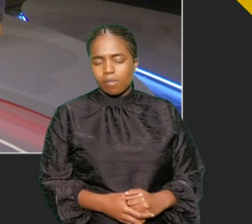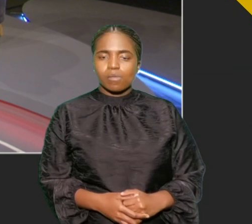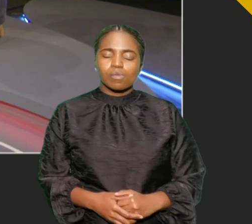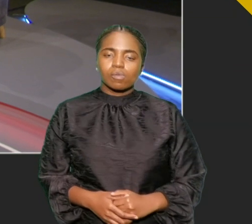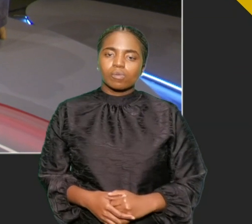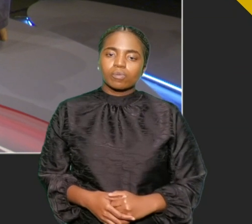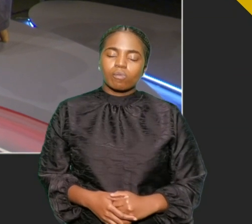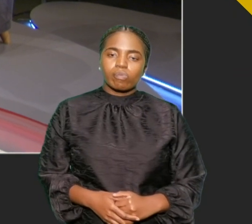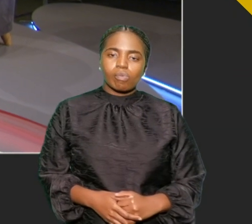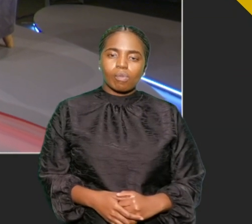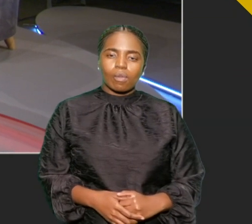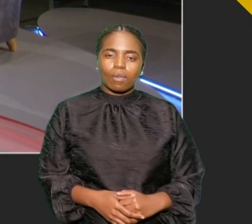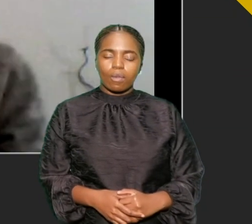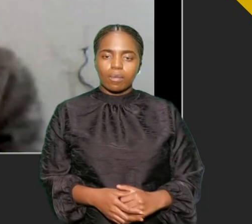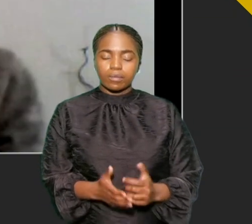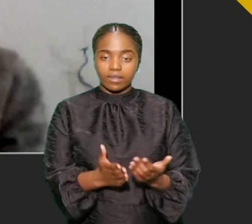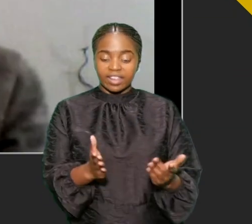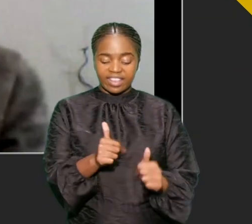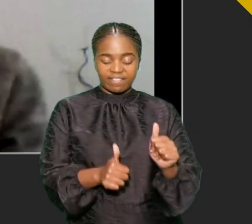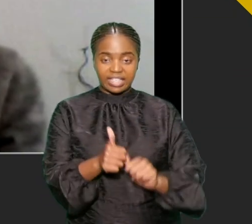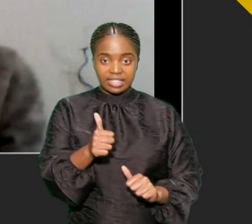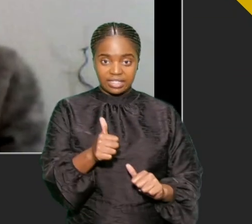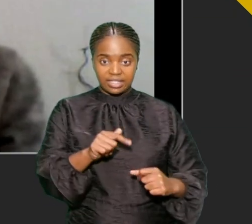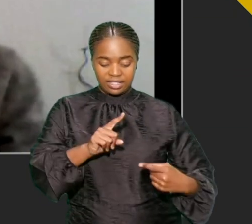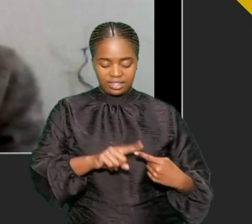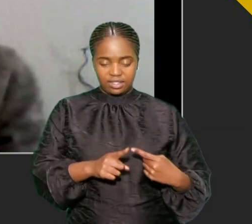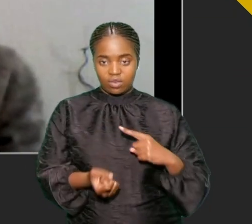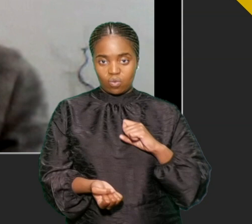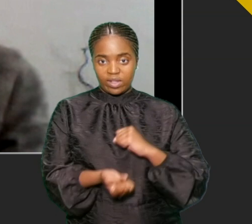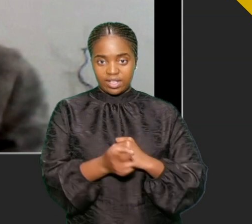Yes, I can. The first stage is